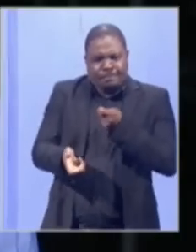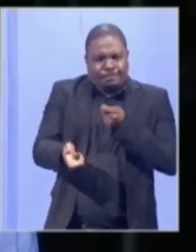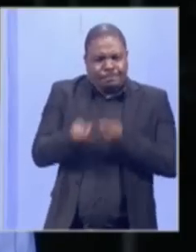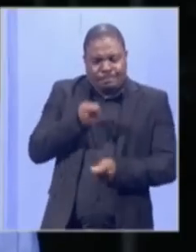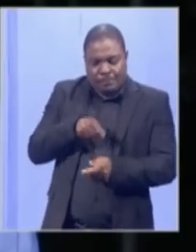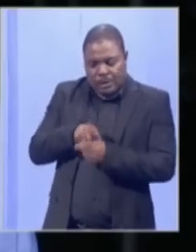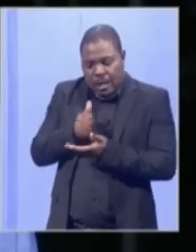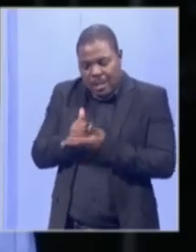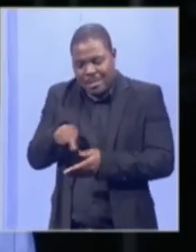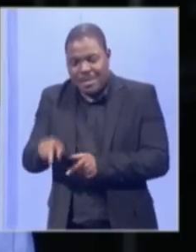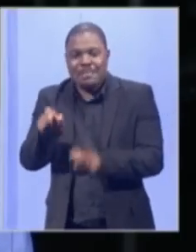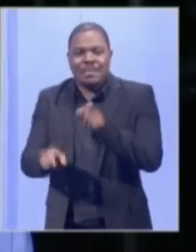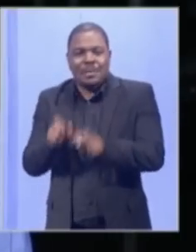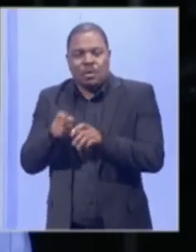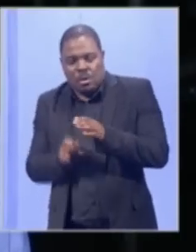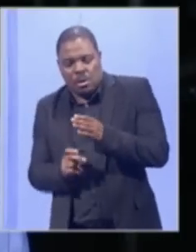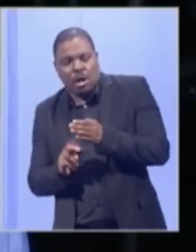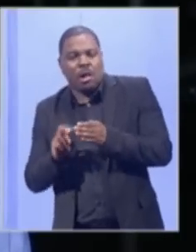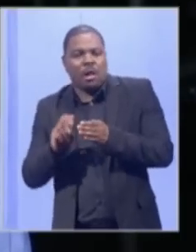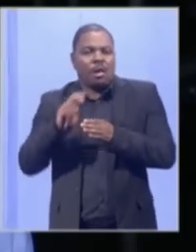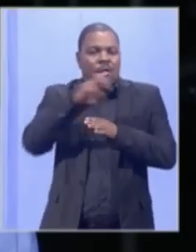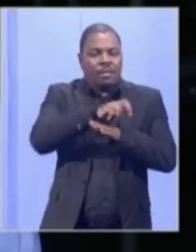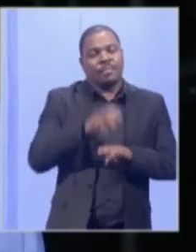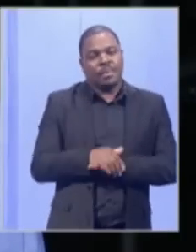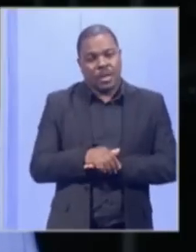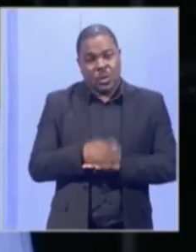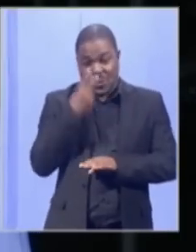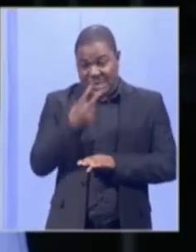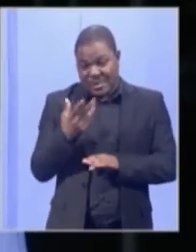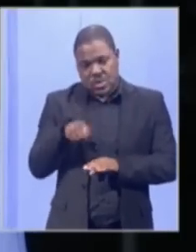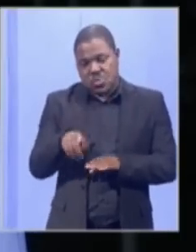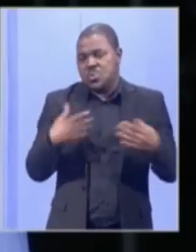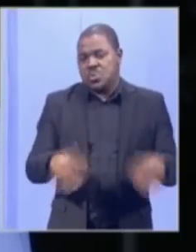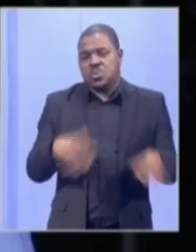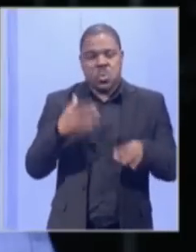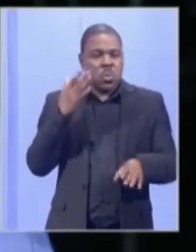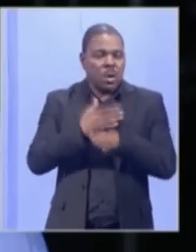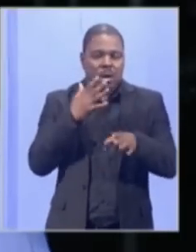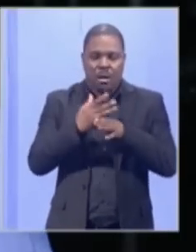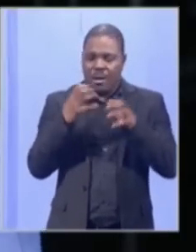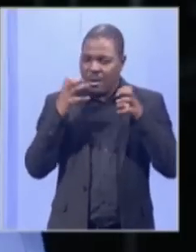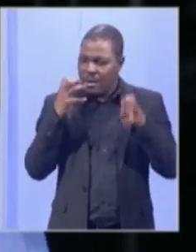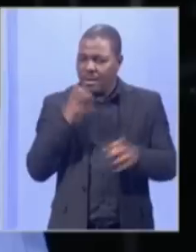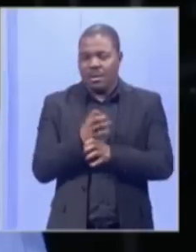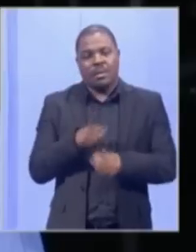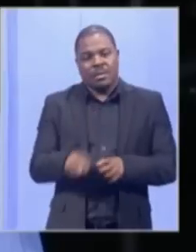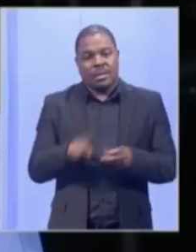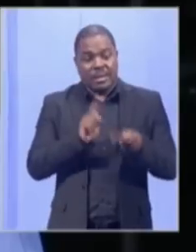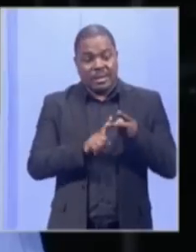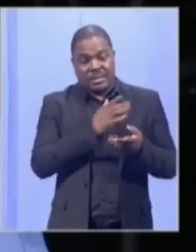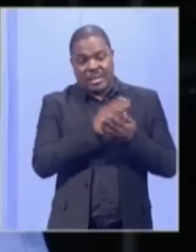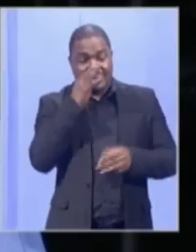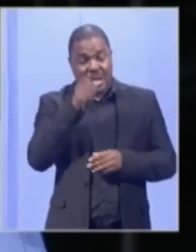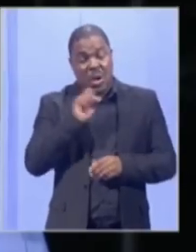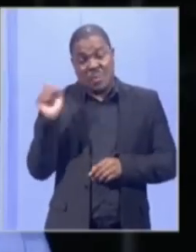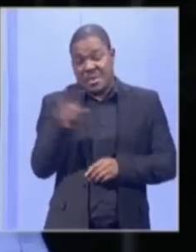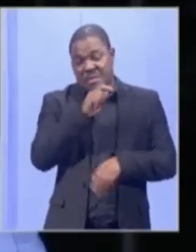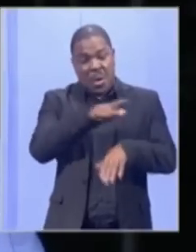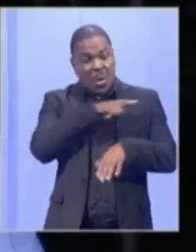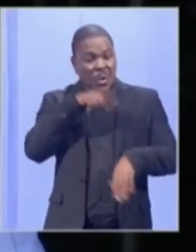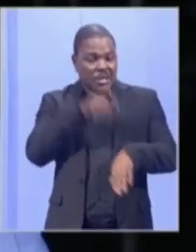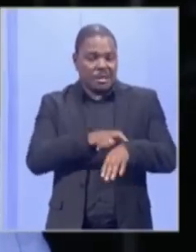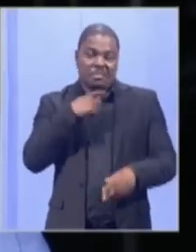go falodisa bangwe ba se mo molaong mme ka jalo bo kgona go bona gore ke na maneto na tiro jaaka ba tlhalosa gore se tle go tsaya lebaka le le mme fela ka